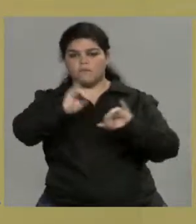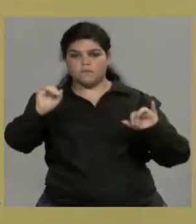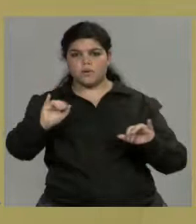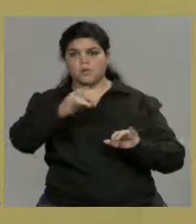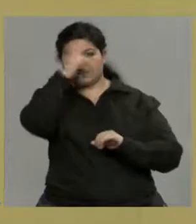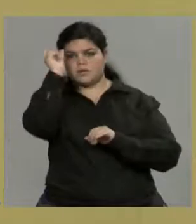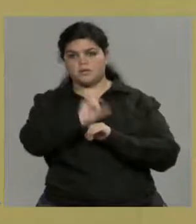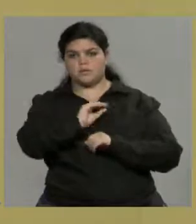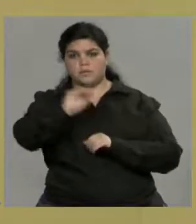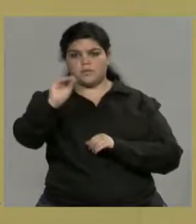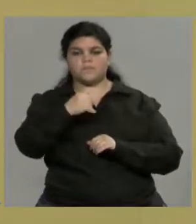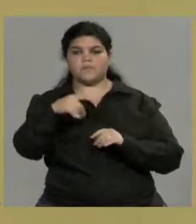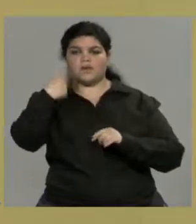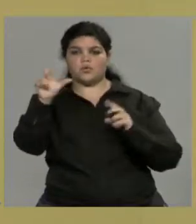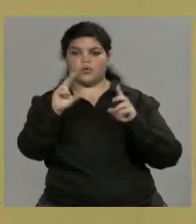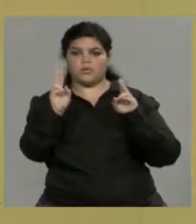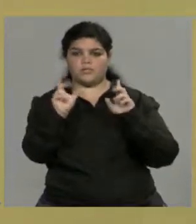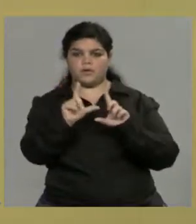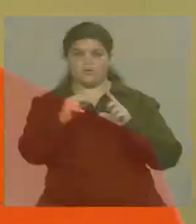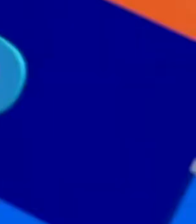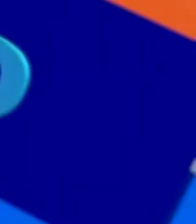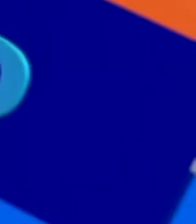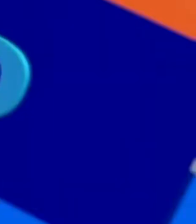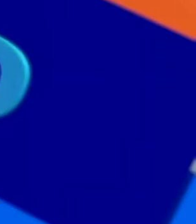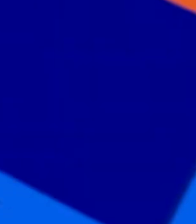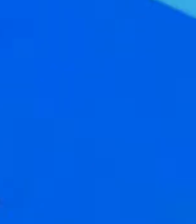la universidad. Nos encontramos el lunes.